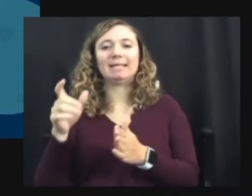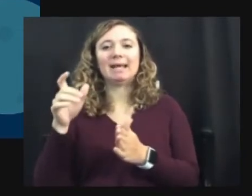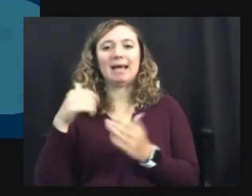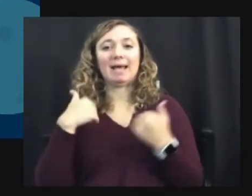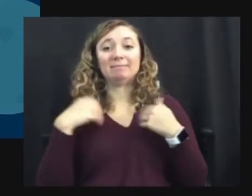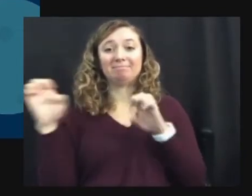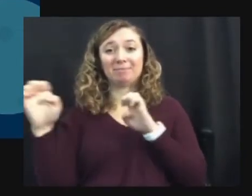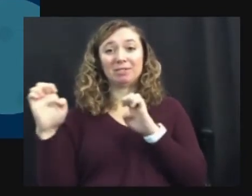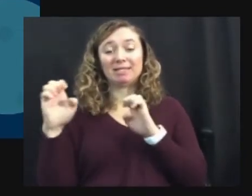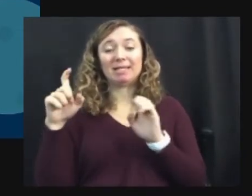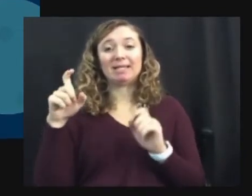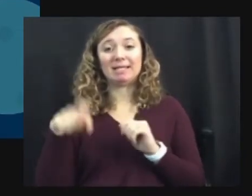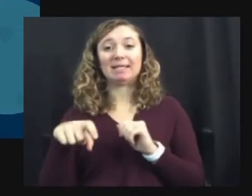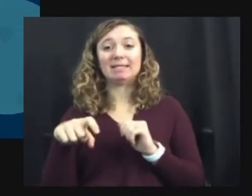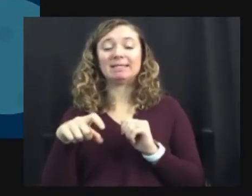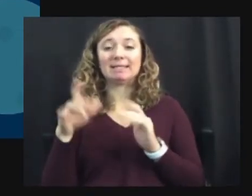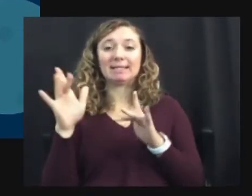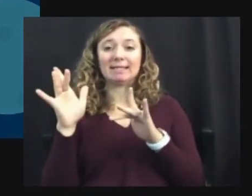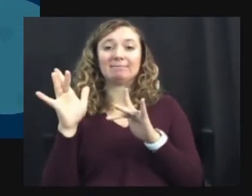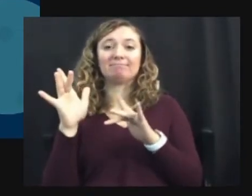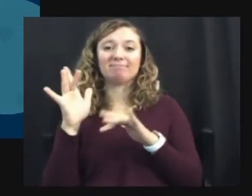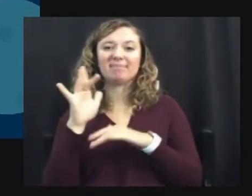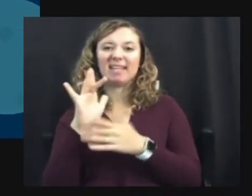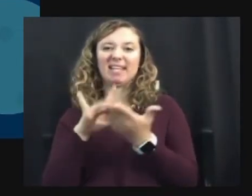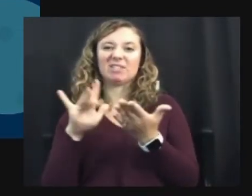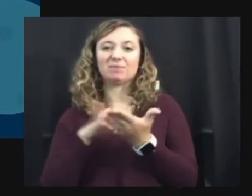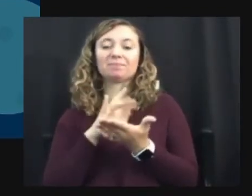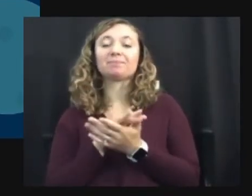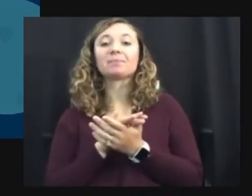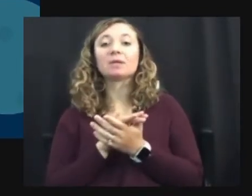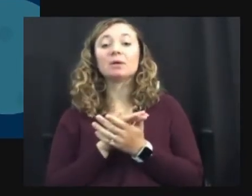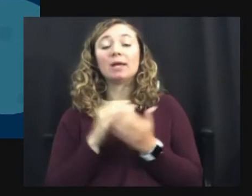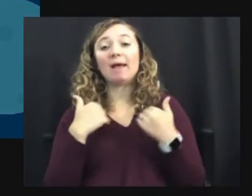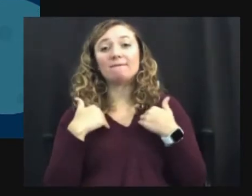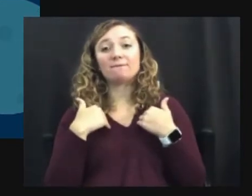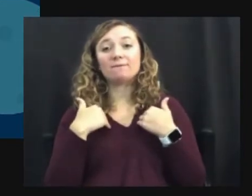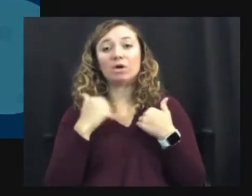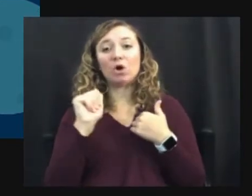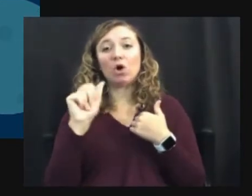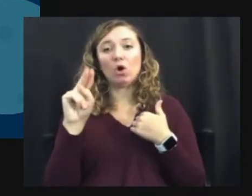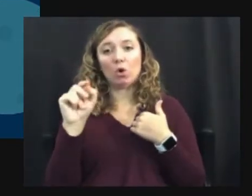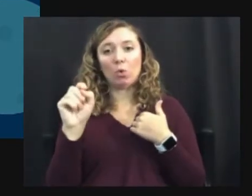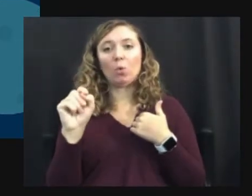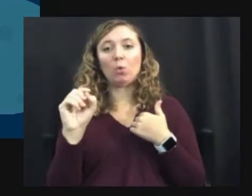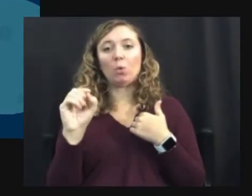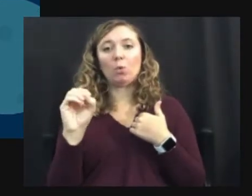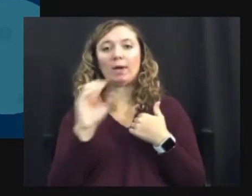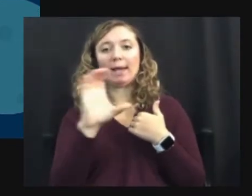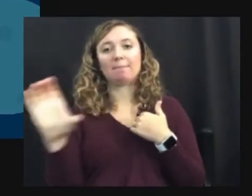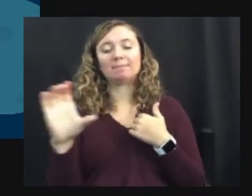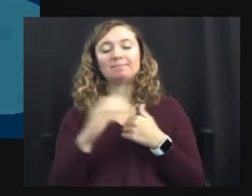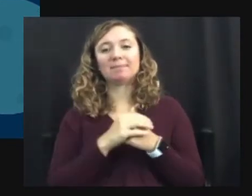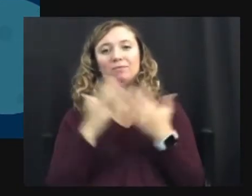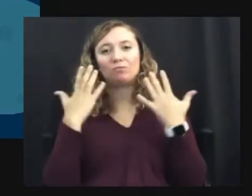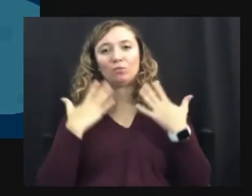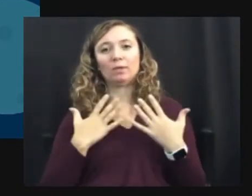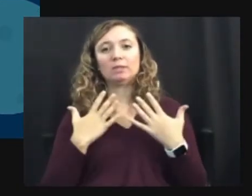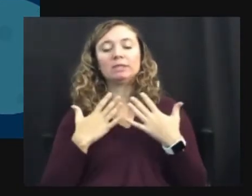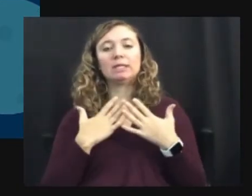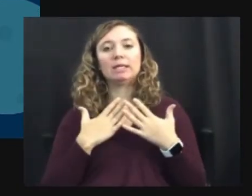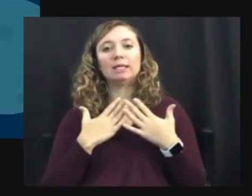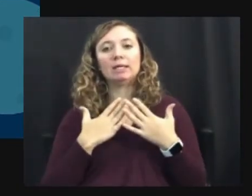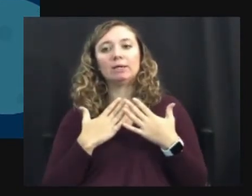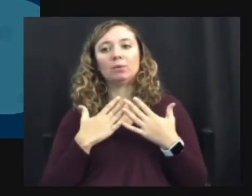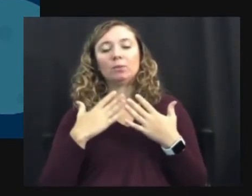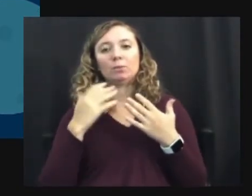not live captions today. There are auto captions, and unfortunately, because of this last